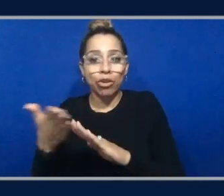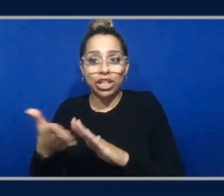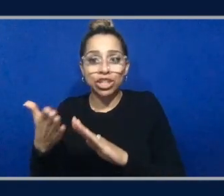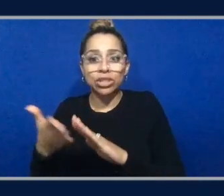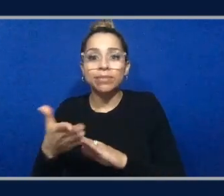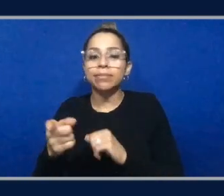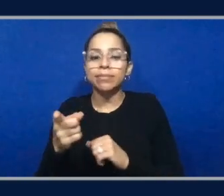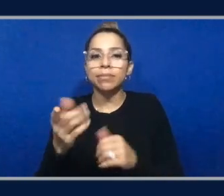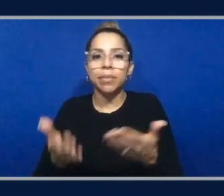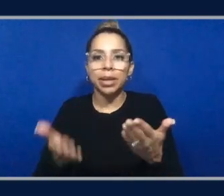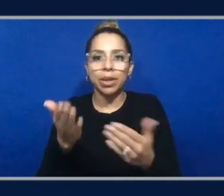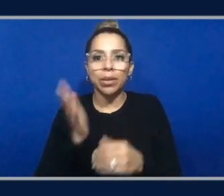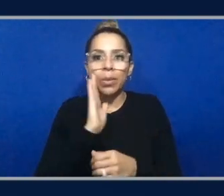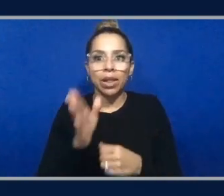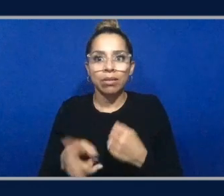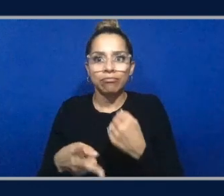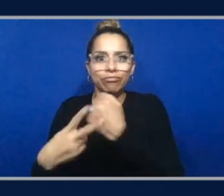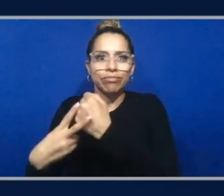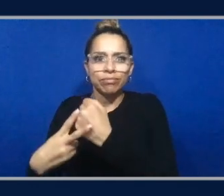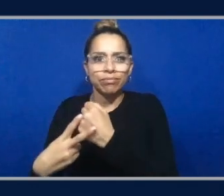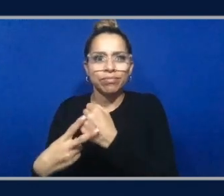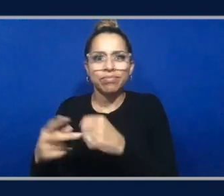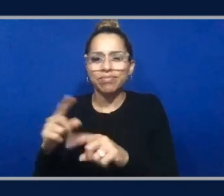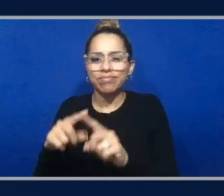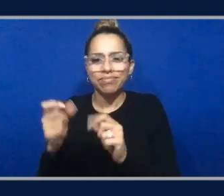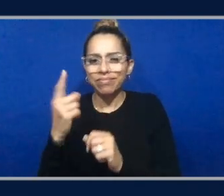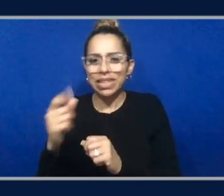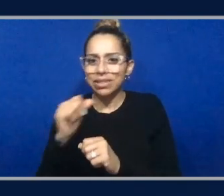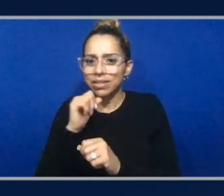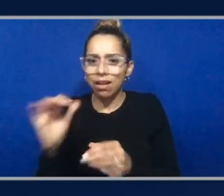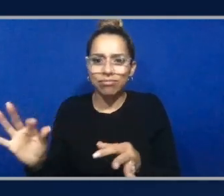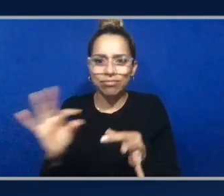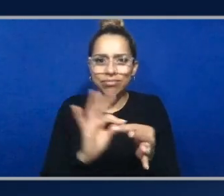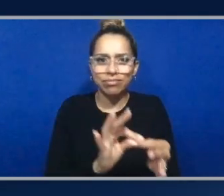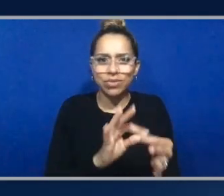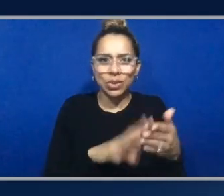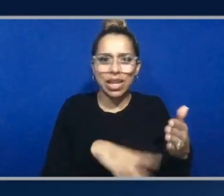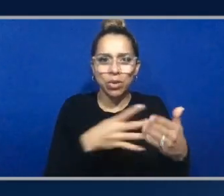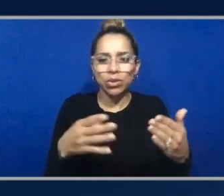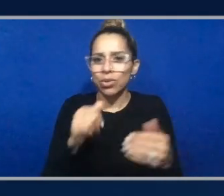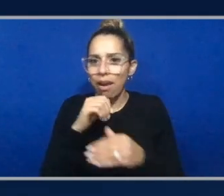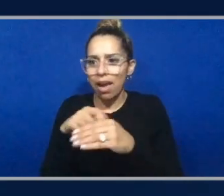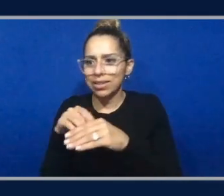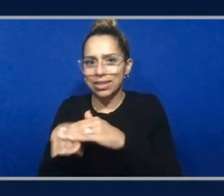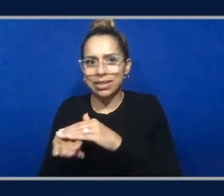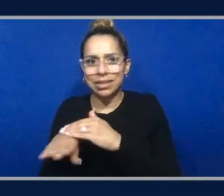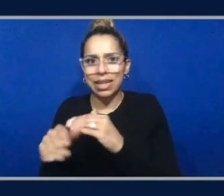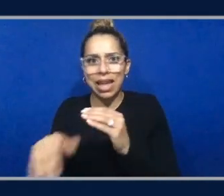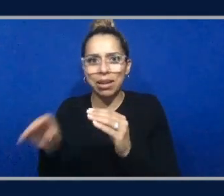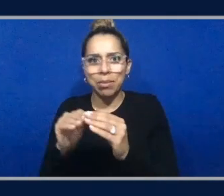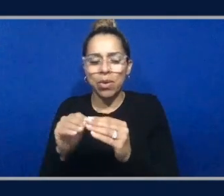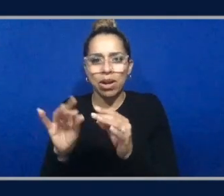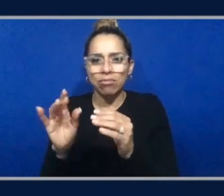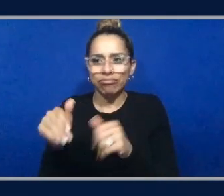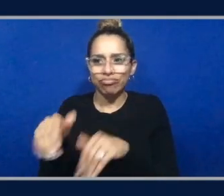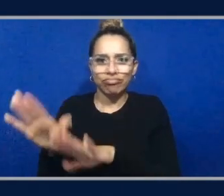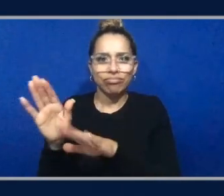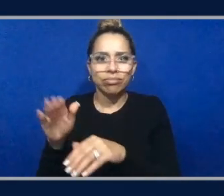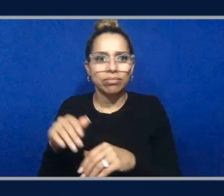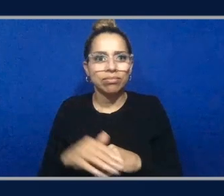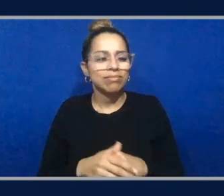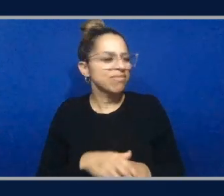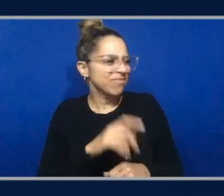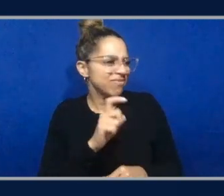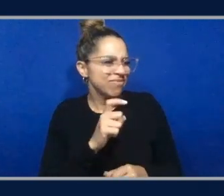are like it's no longer referenced into the table. Right. You're not gonna access it. It's not necessary anymore. Exactly. So you really need to keep on like cleaning up